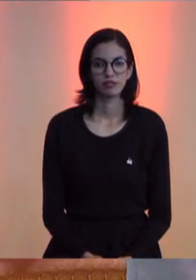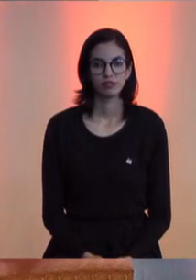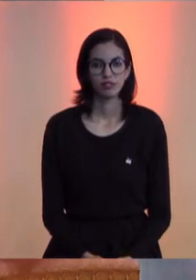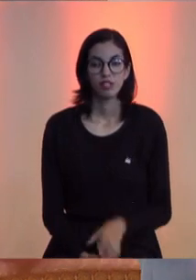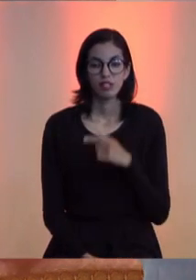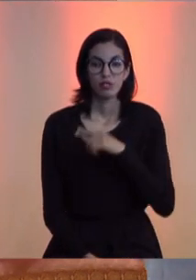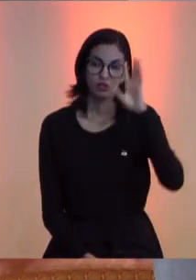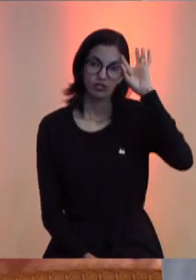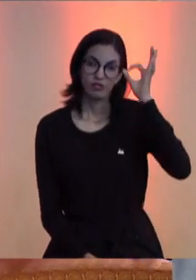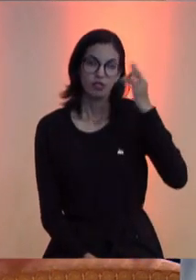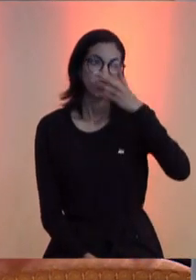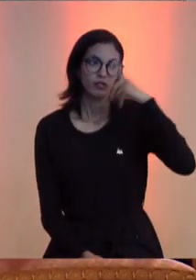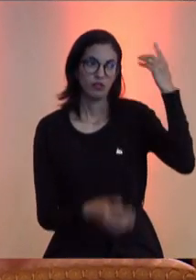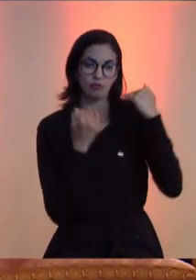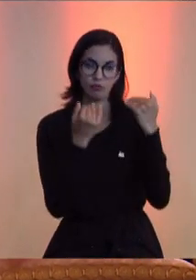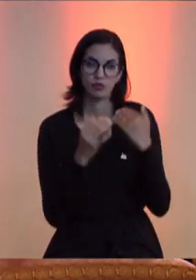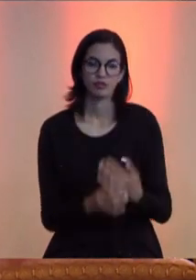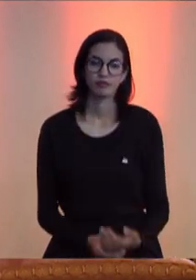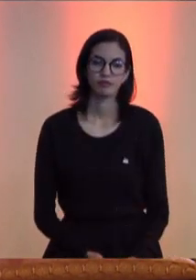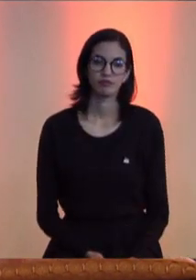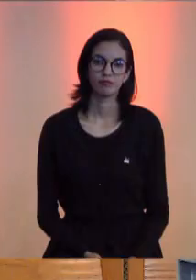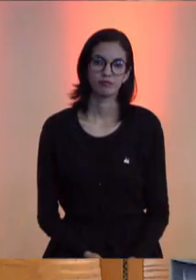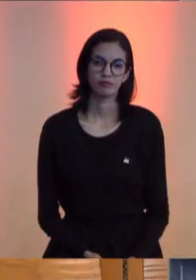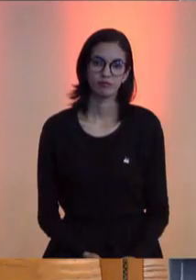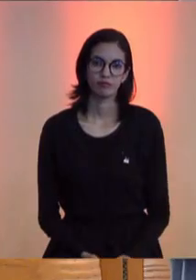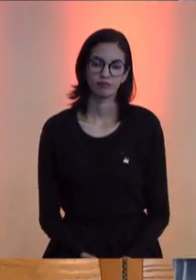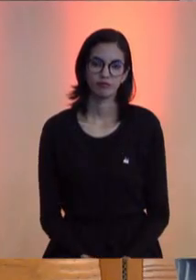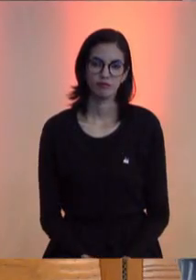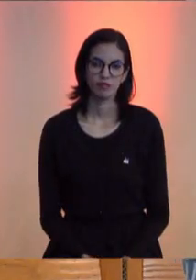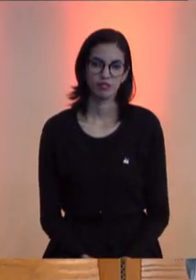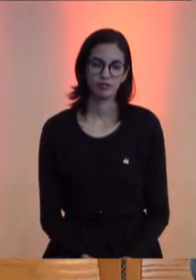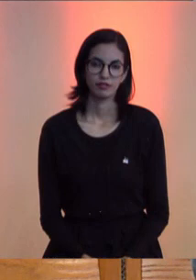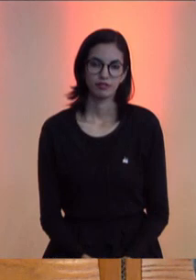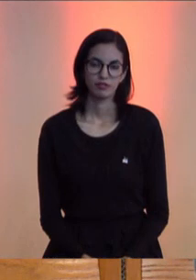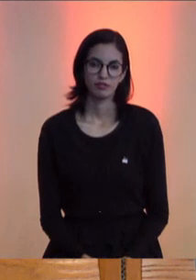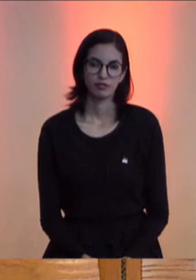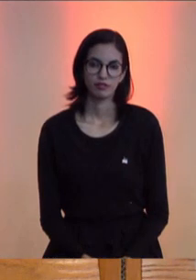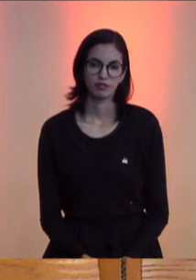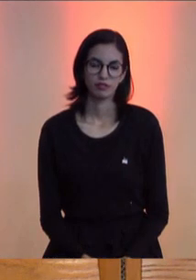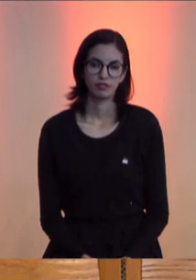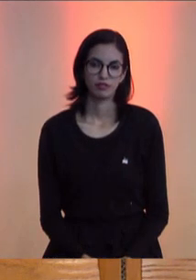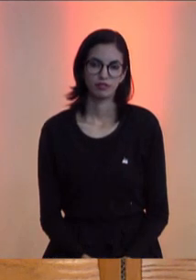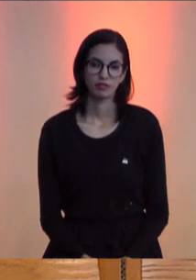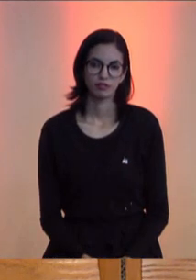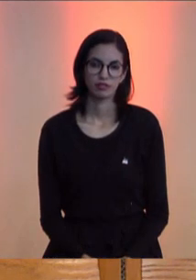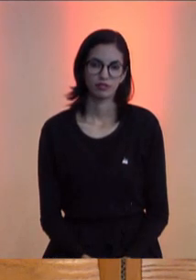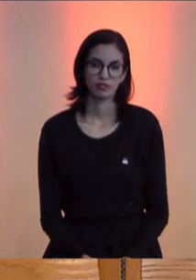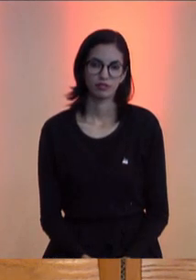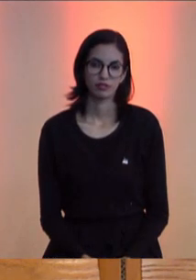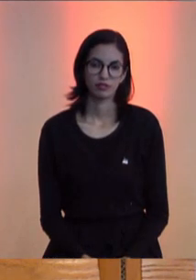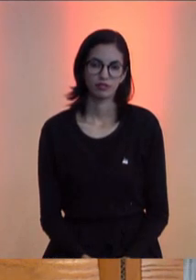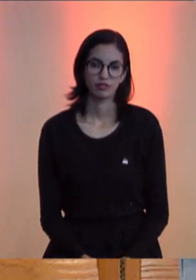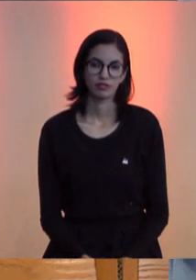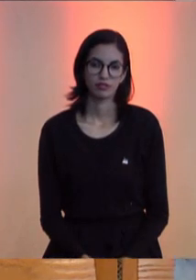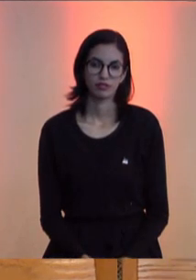que nuestro Dios puede. Then they told King Nebuchadnezzar. Y entonces le dijeron al rey Nabucodonosor. Even if he does not